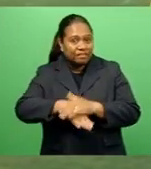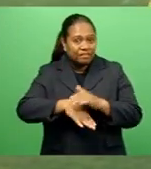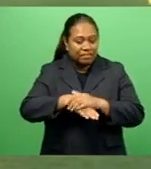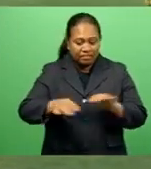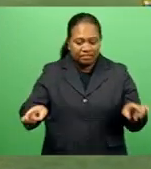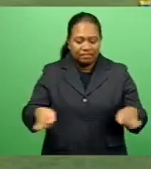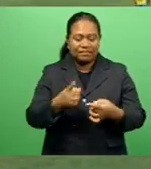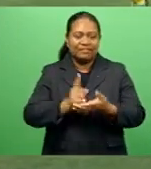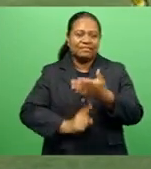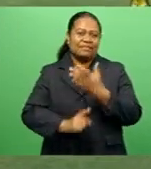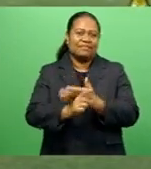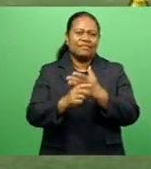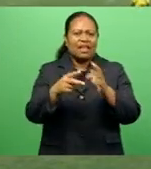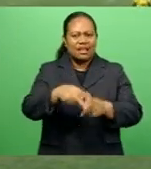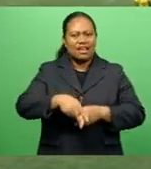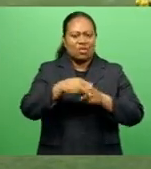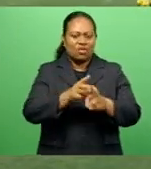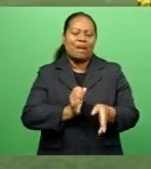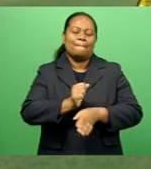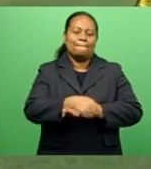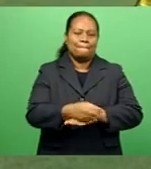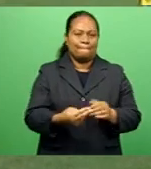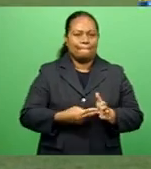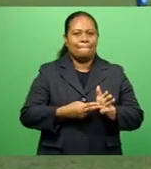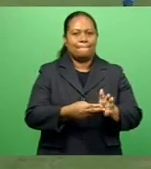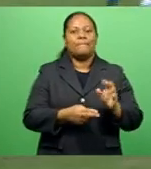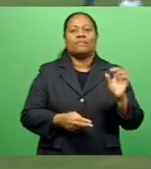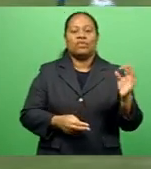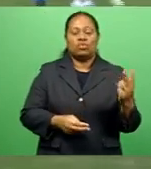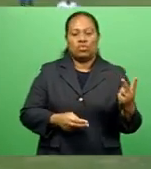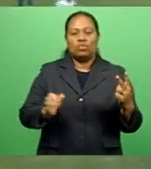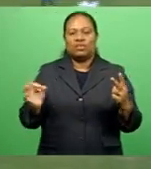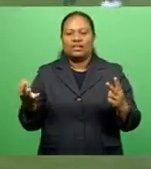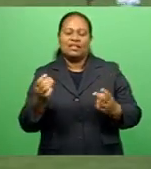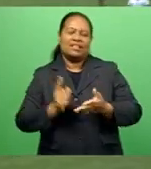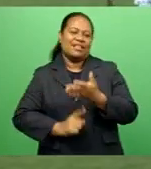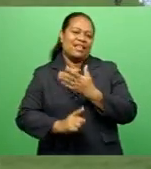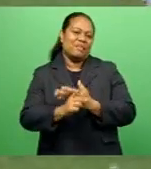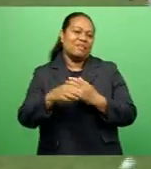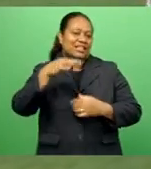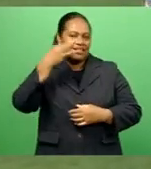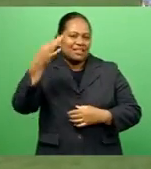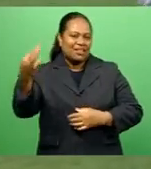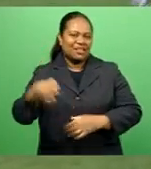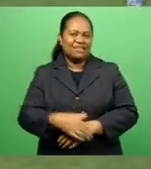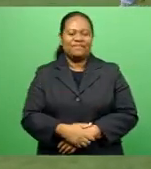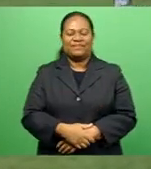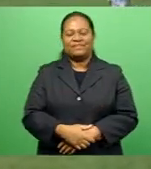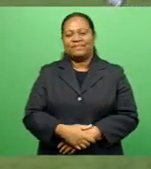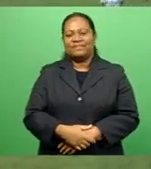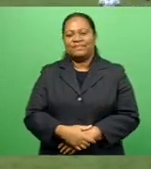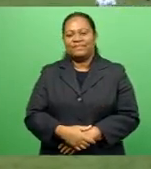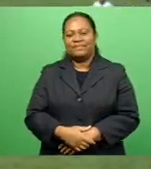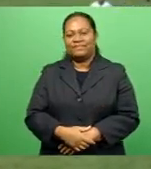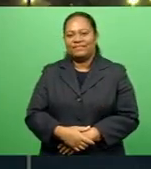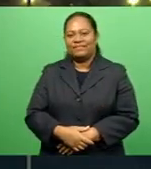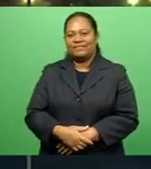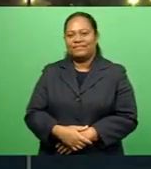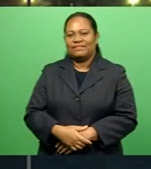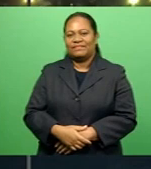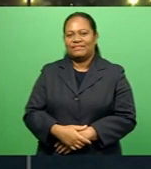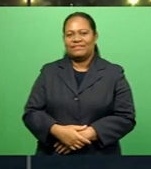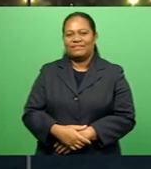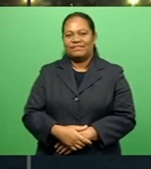match, Nandronga beat Nandi 2-0 at Lawanga Park in Singatoka. Karleni Tavi, FBC